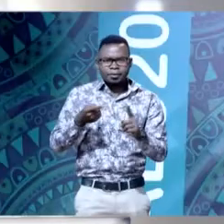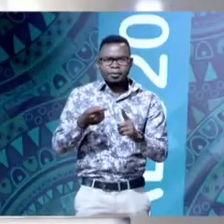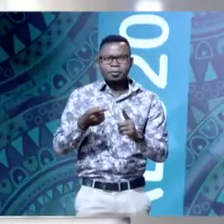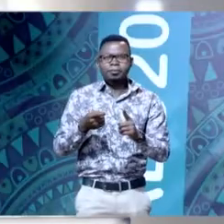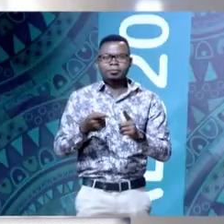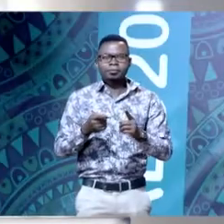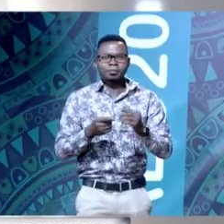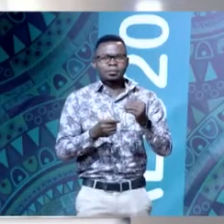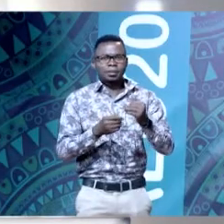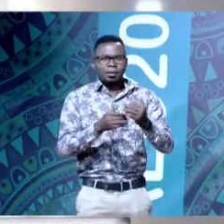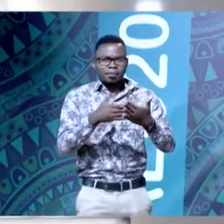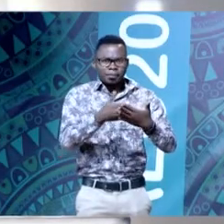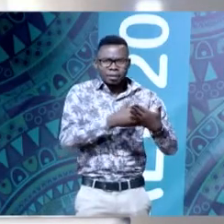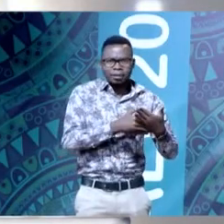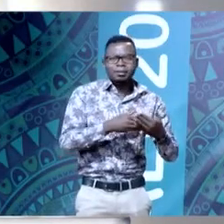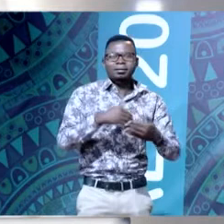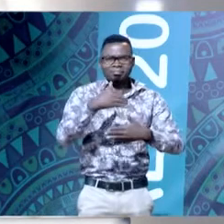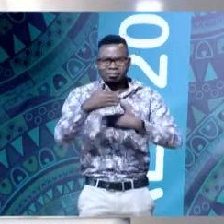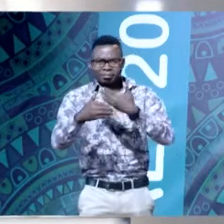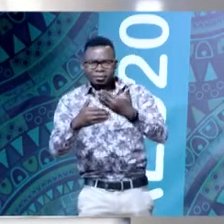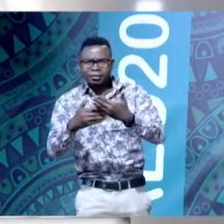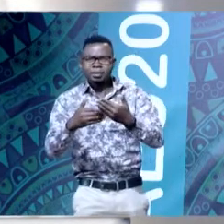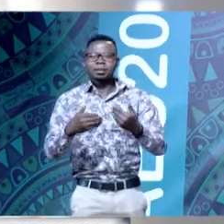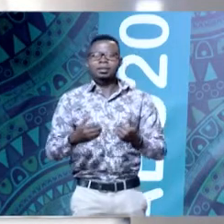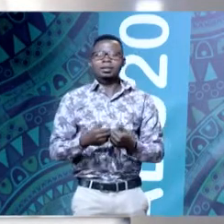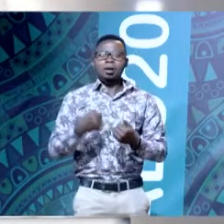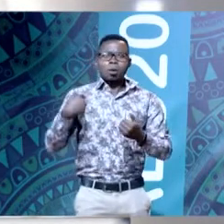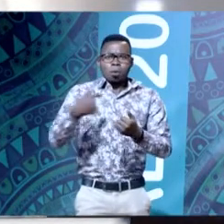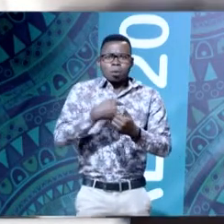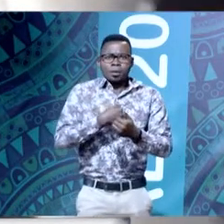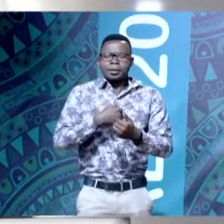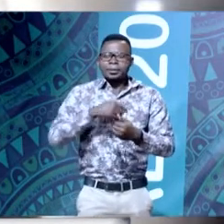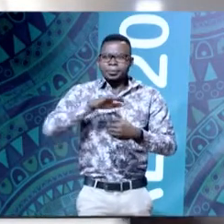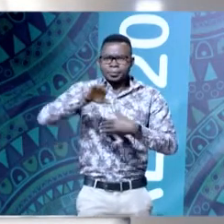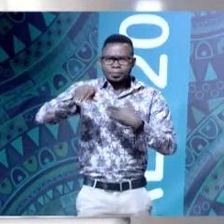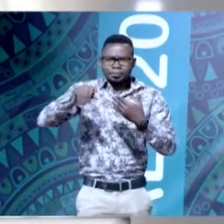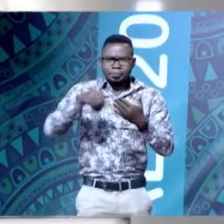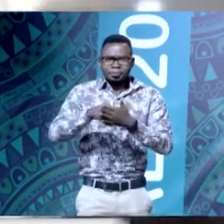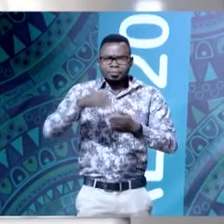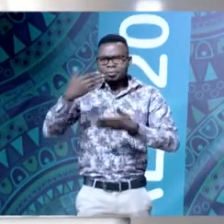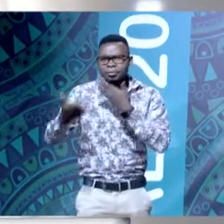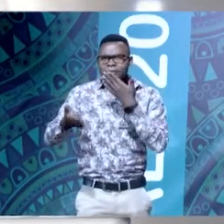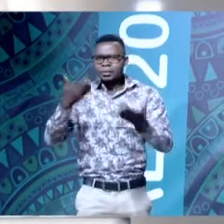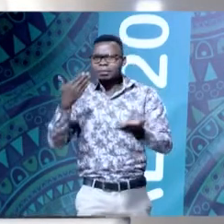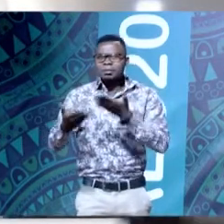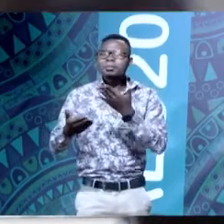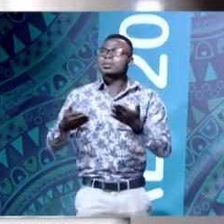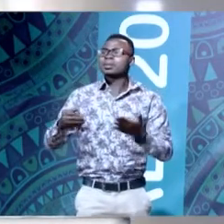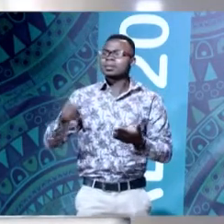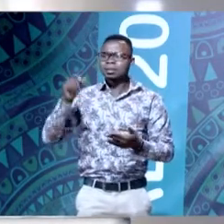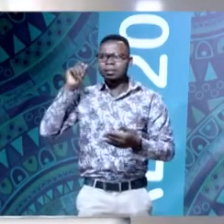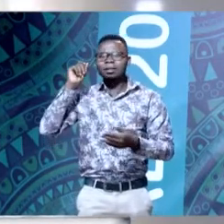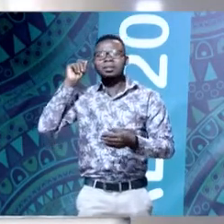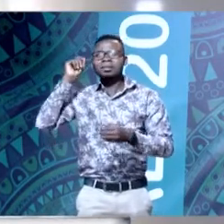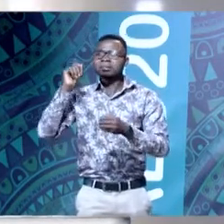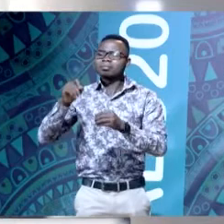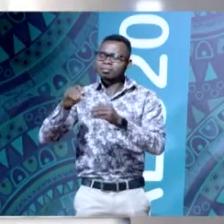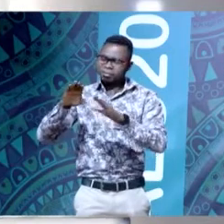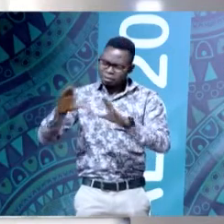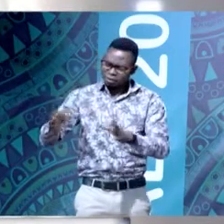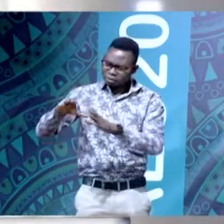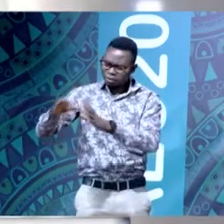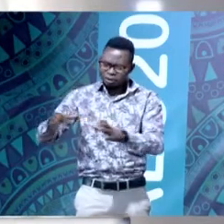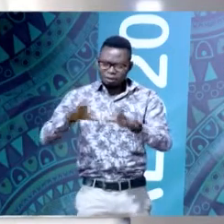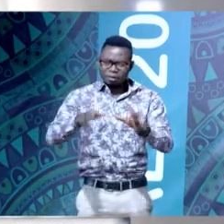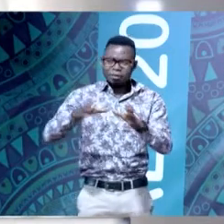the people of Africa. If we work together collectively, leave aside our regional blocks, SADC, East African community,